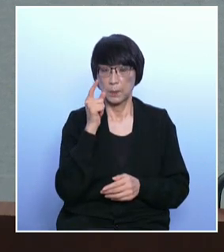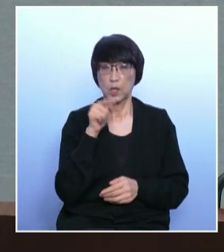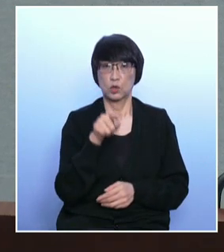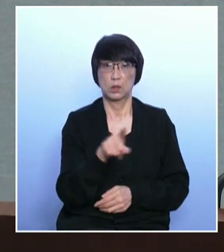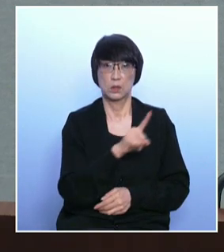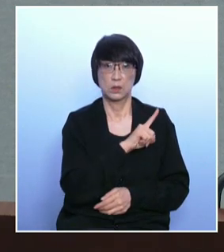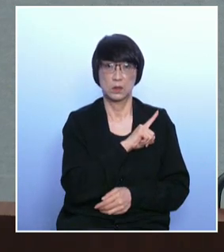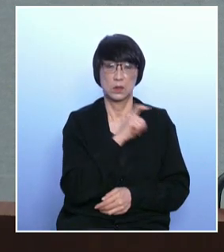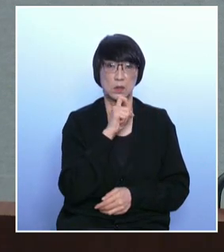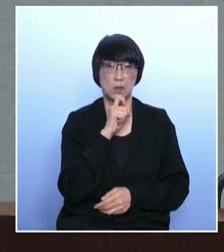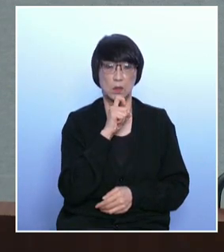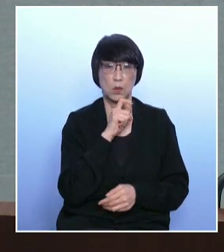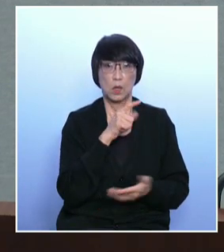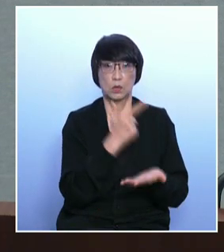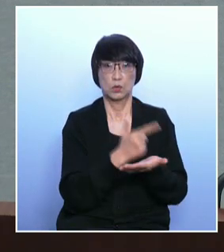said,